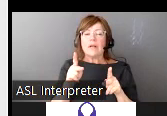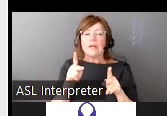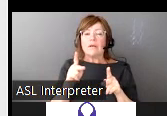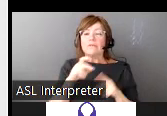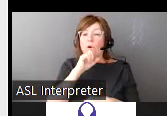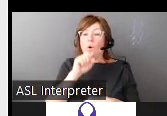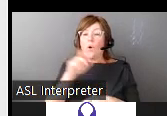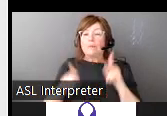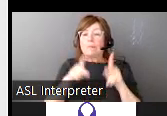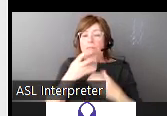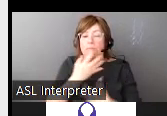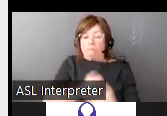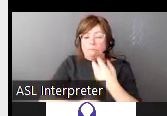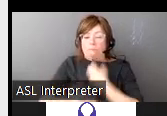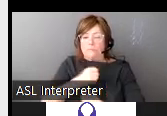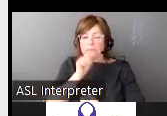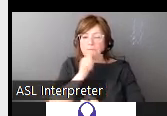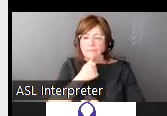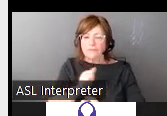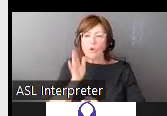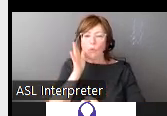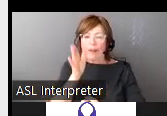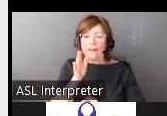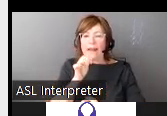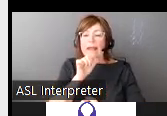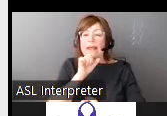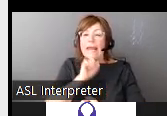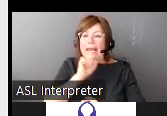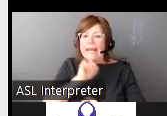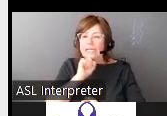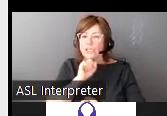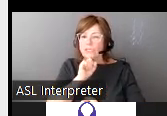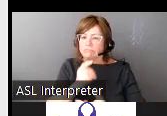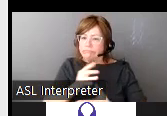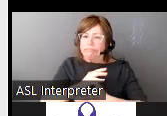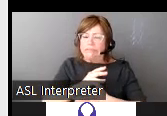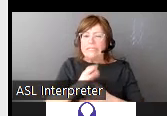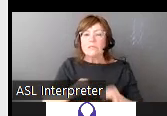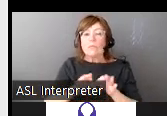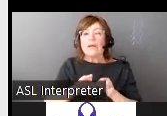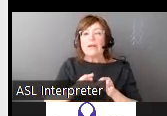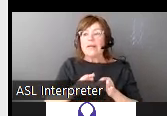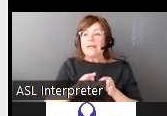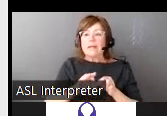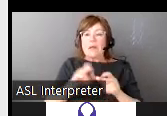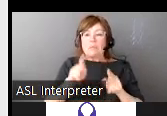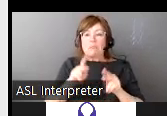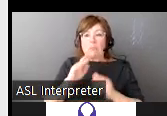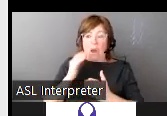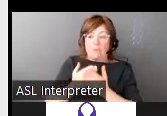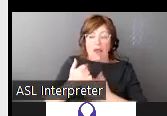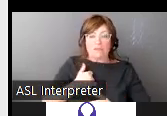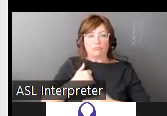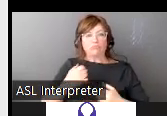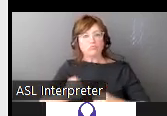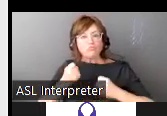may suffer. So age is important. At the beginning, when people first came to Canada, everyone is strong. They can live 20 to